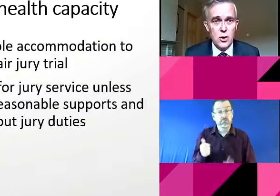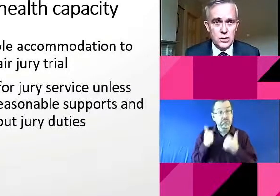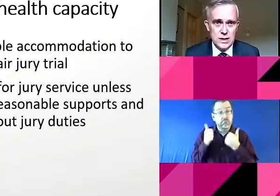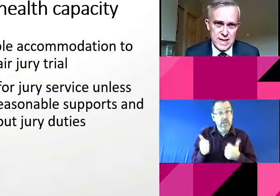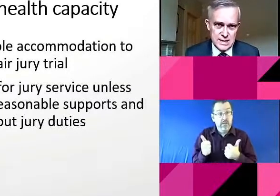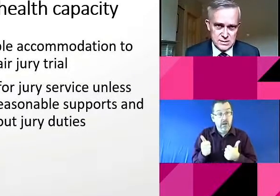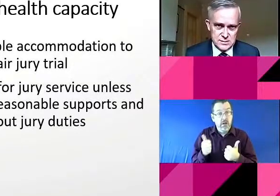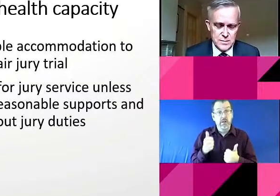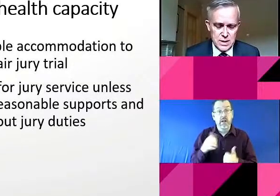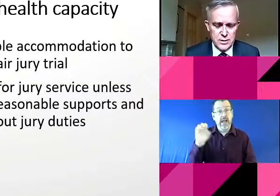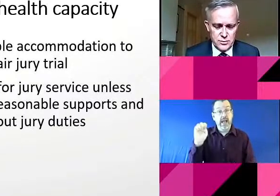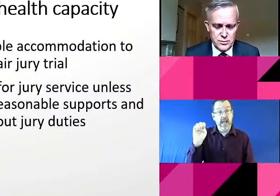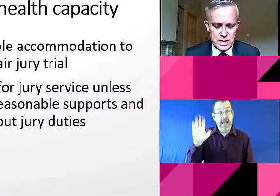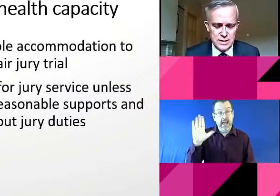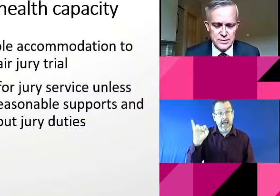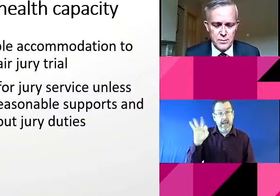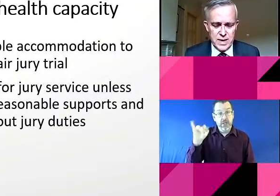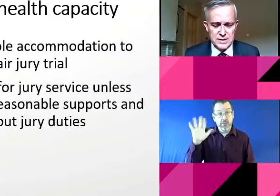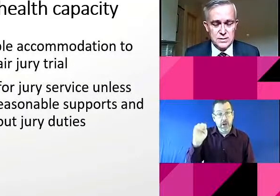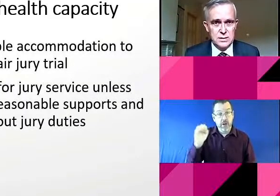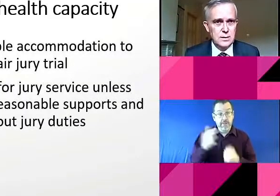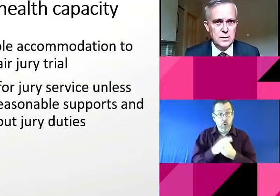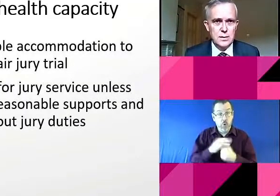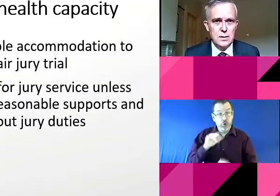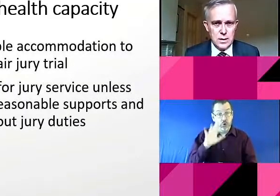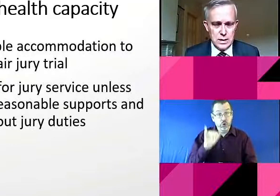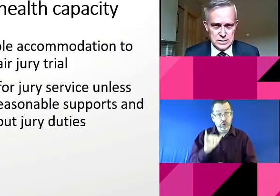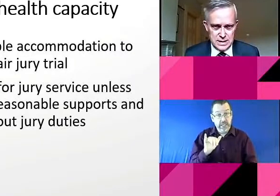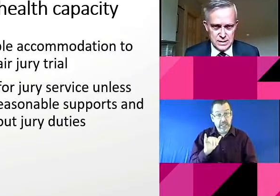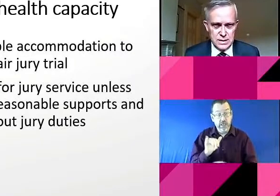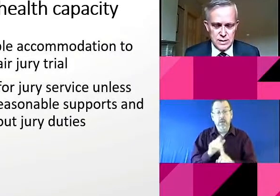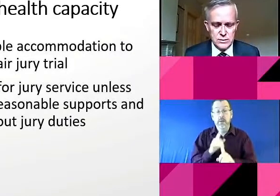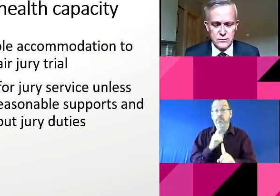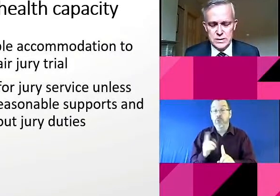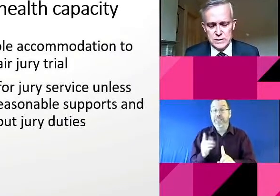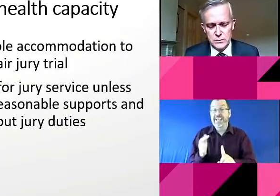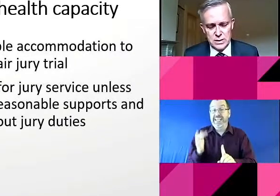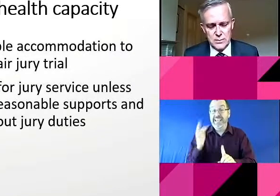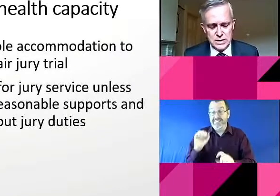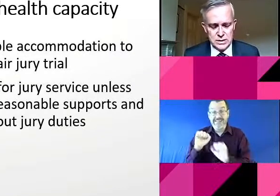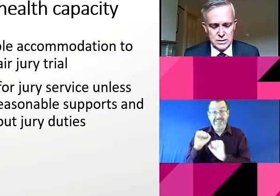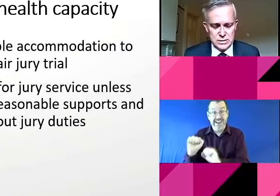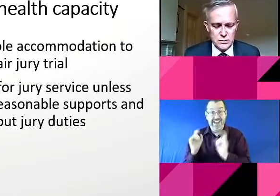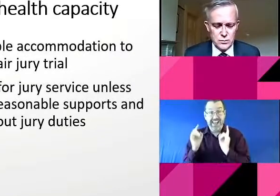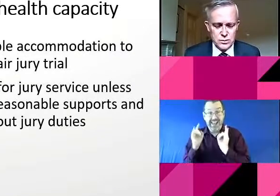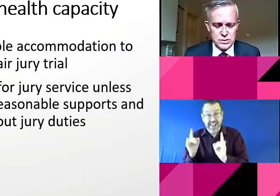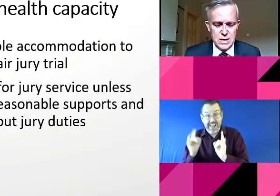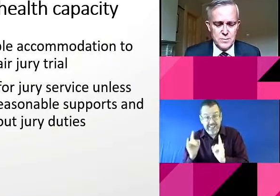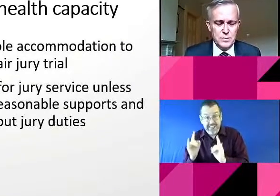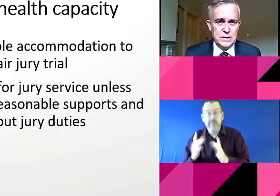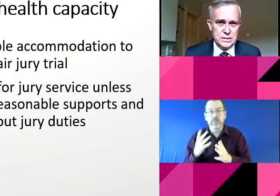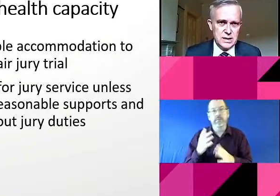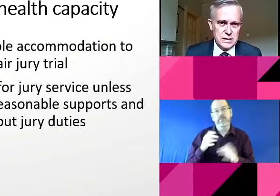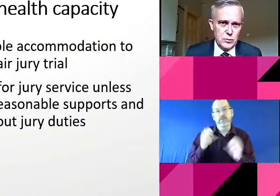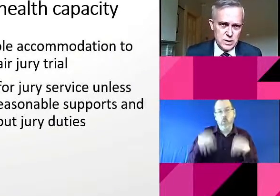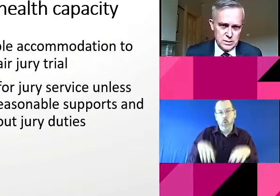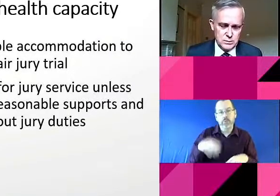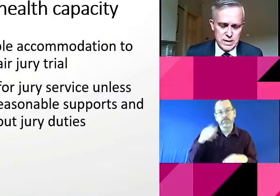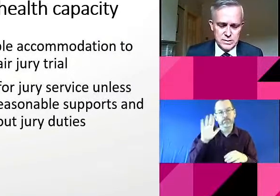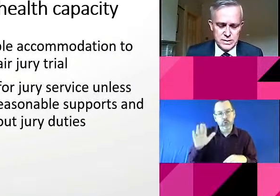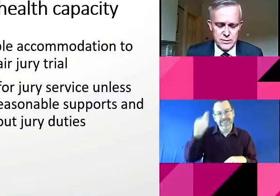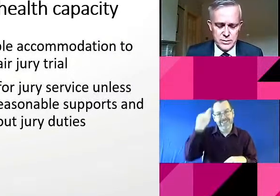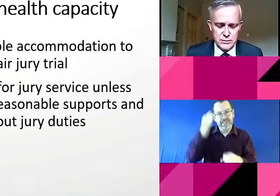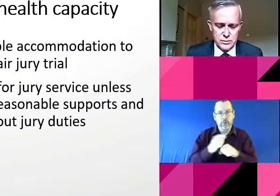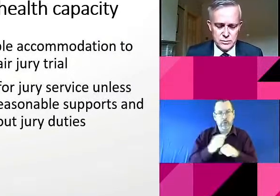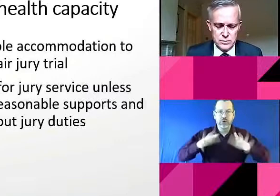service unless their health capacity, taking account of reasonable accommodation and support, means that they would